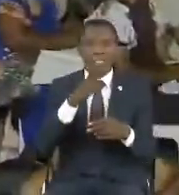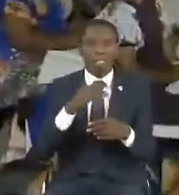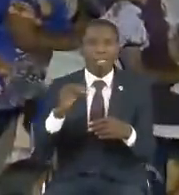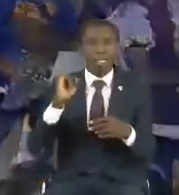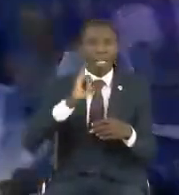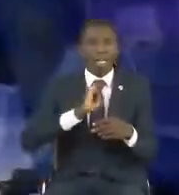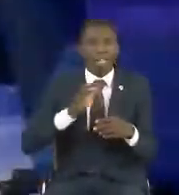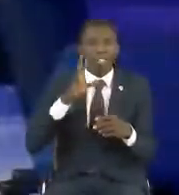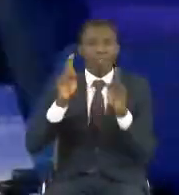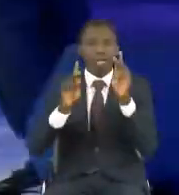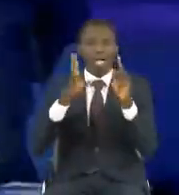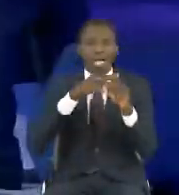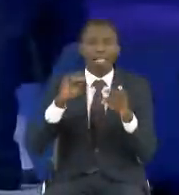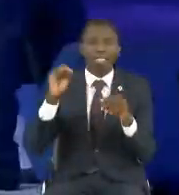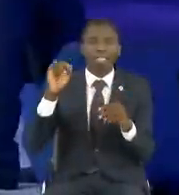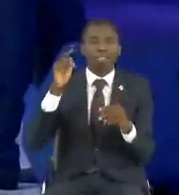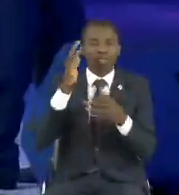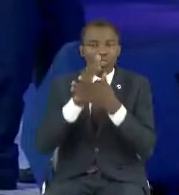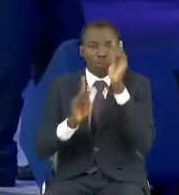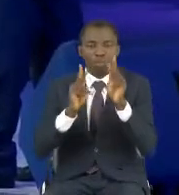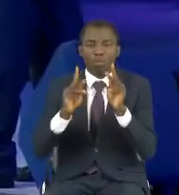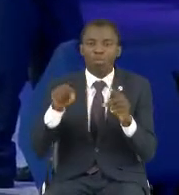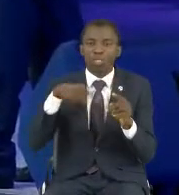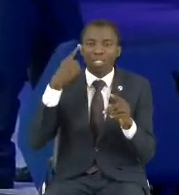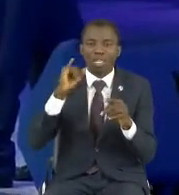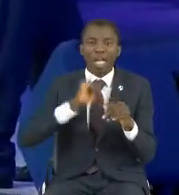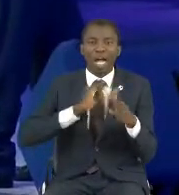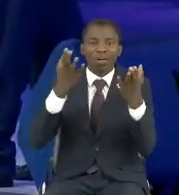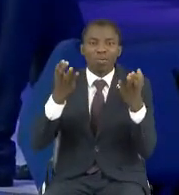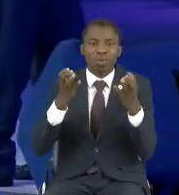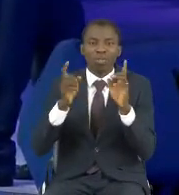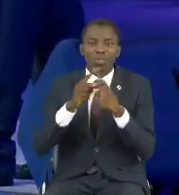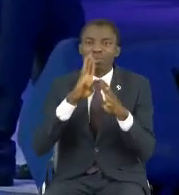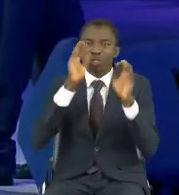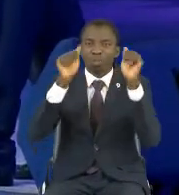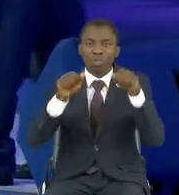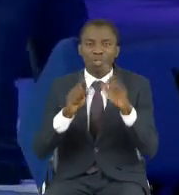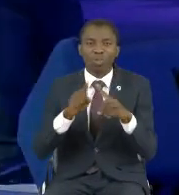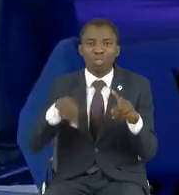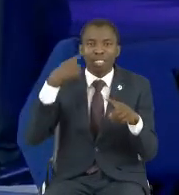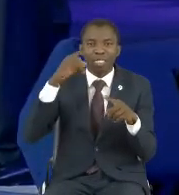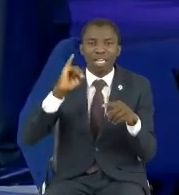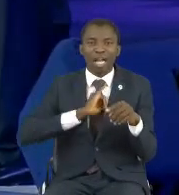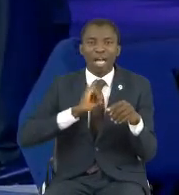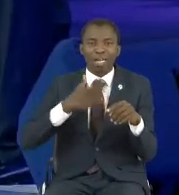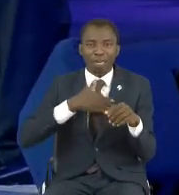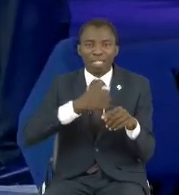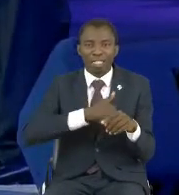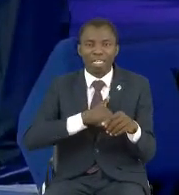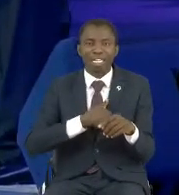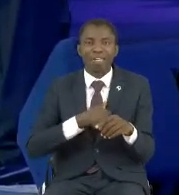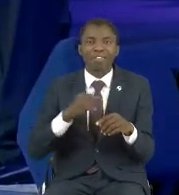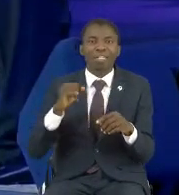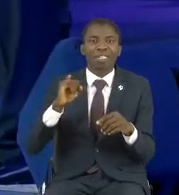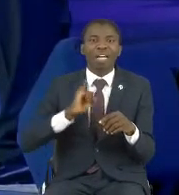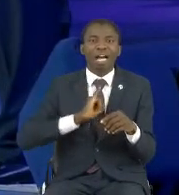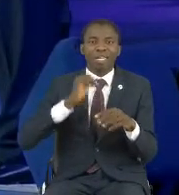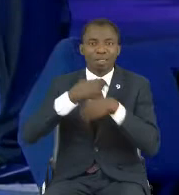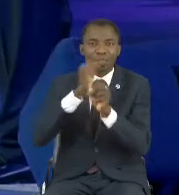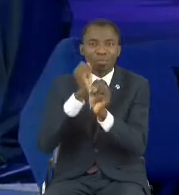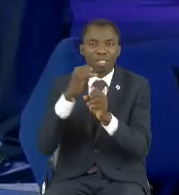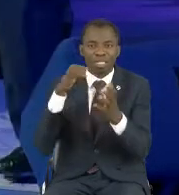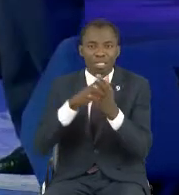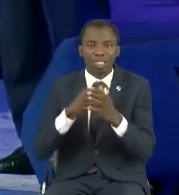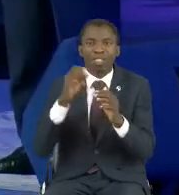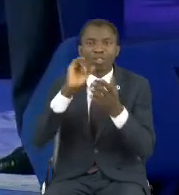to say that I, by myself, I made it. Those people will drown before they get to